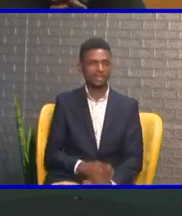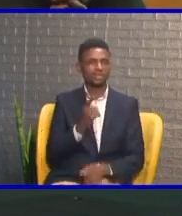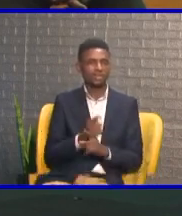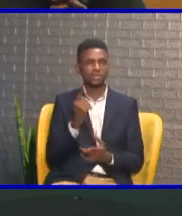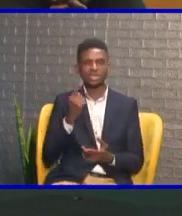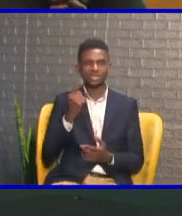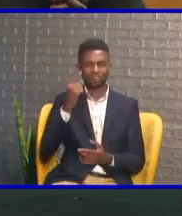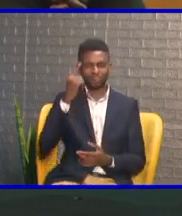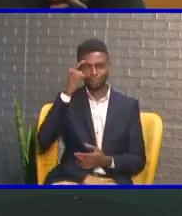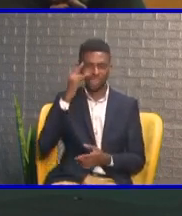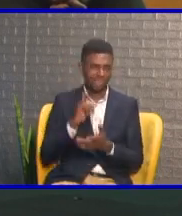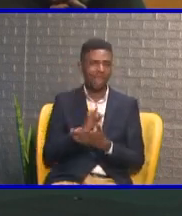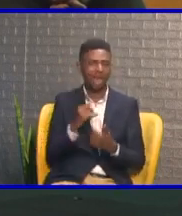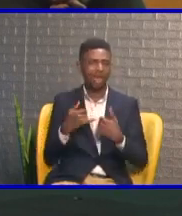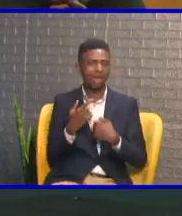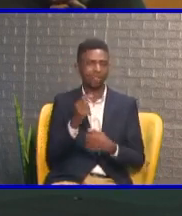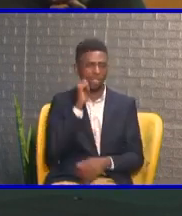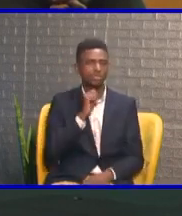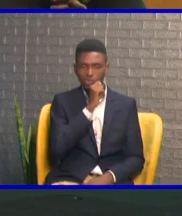Amen.